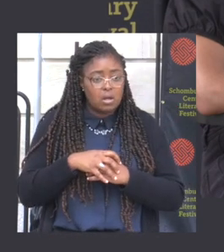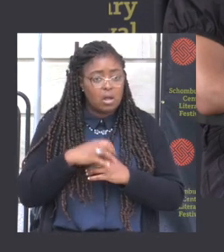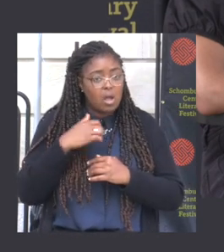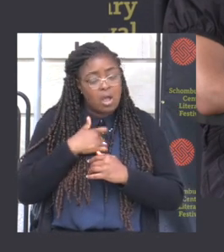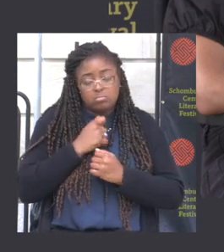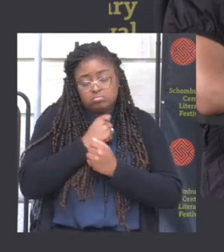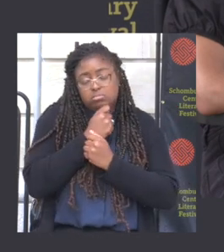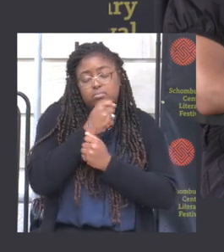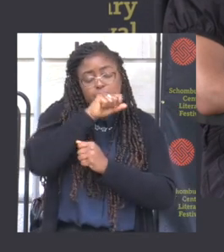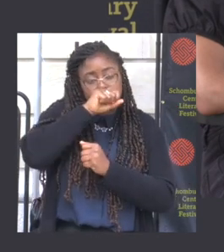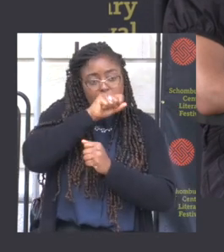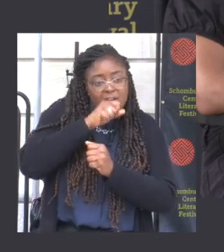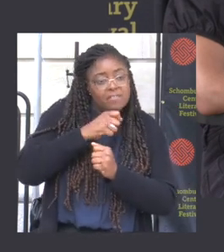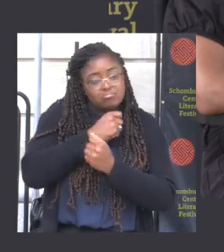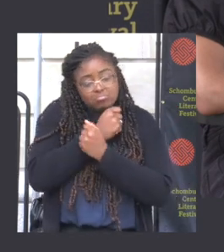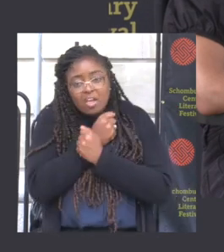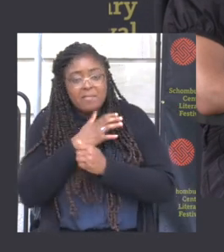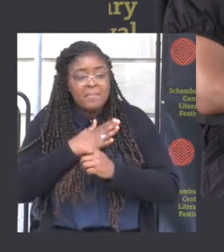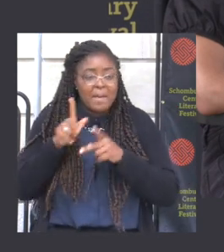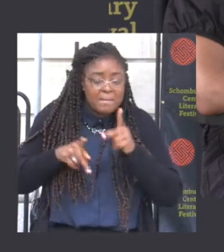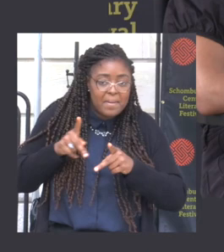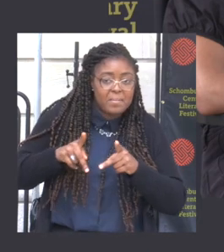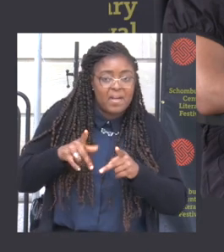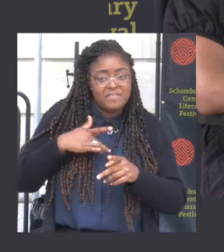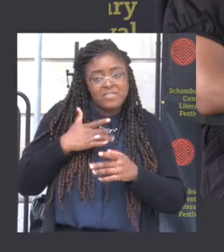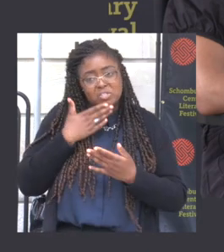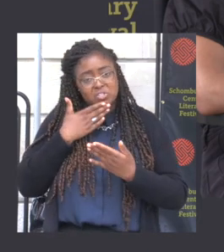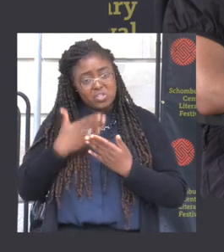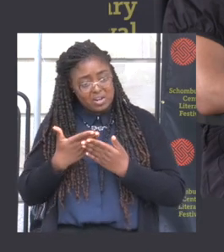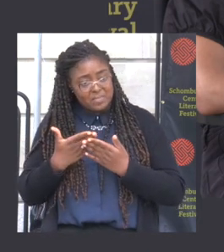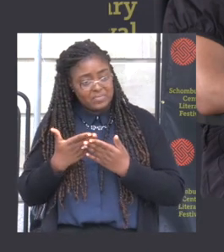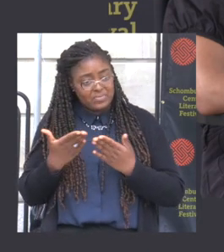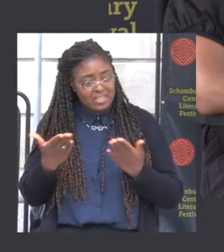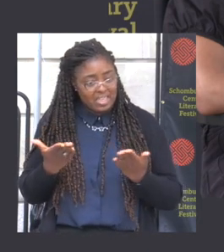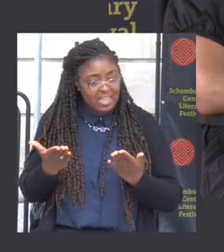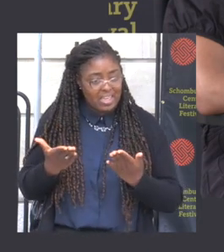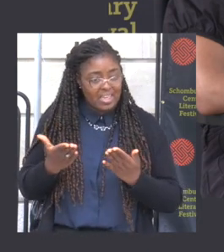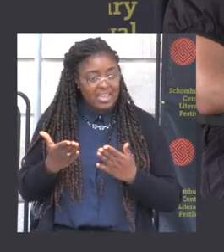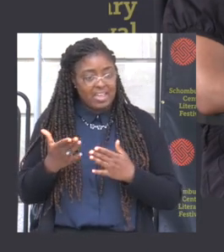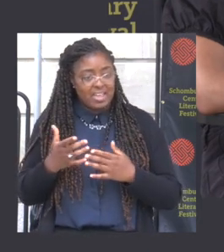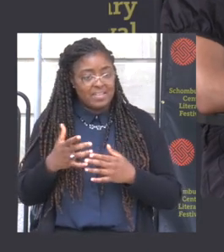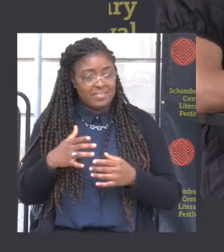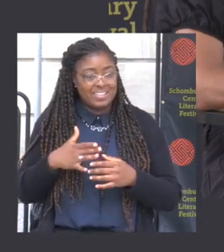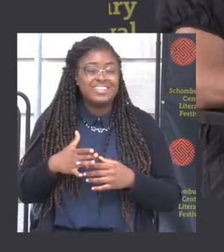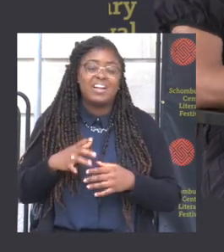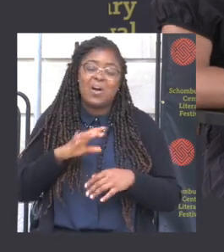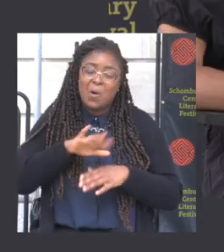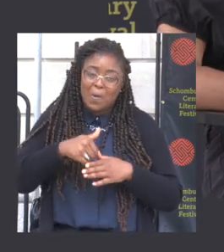Human race, but it makes me so good to be speaking to so many Black folks. So thank y'all.